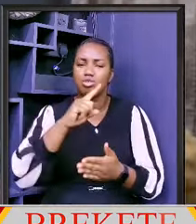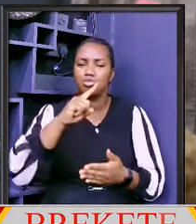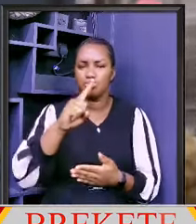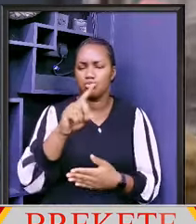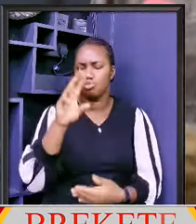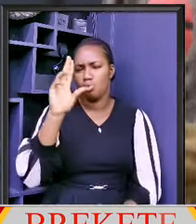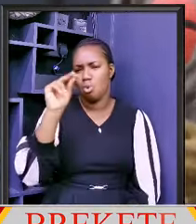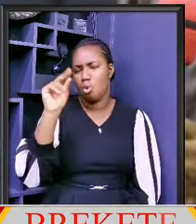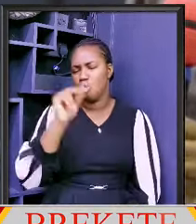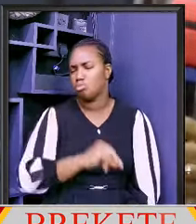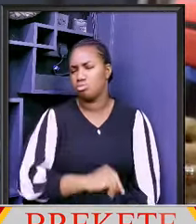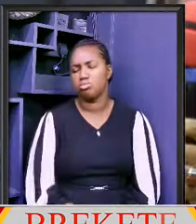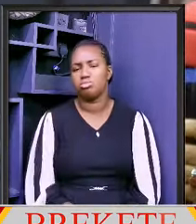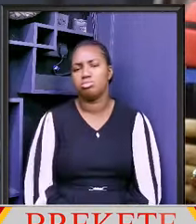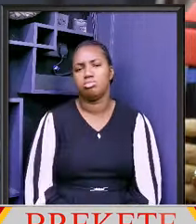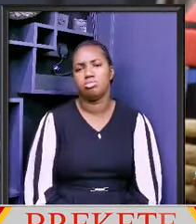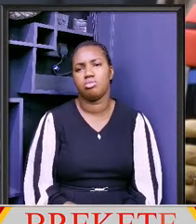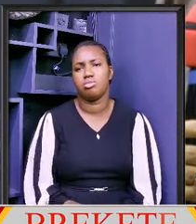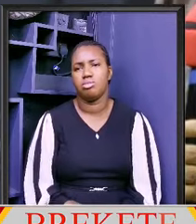sir. No.